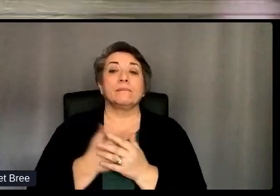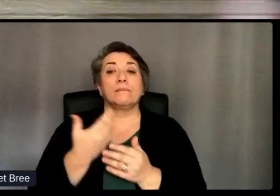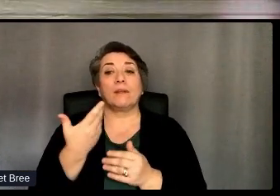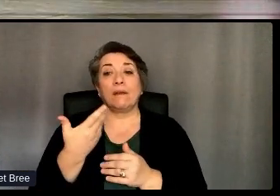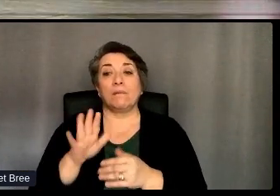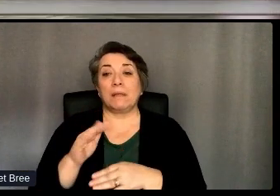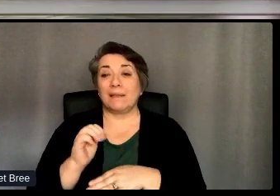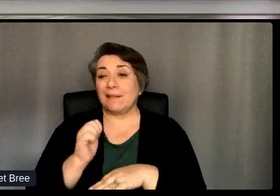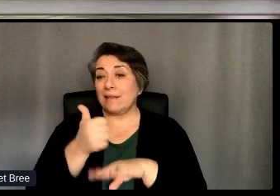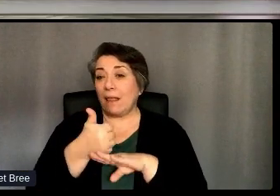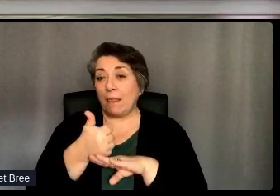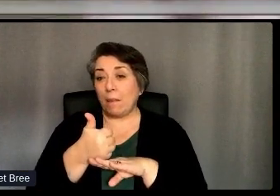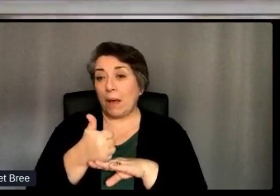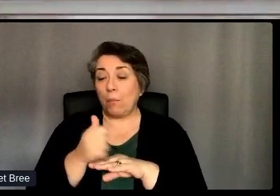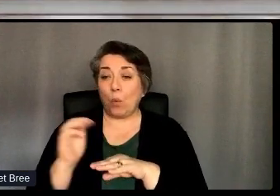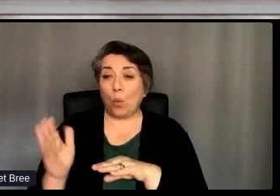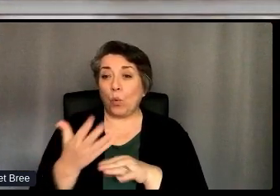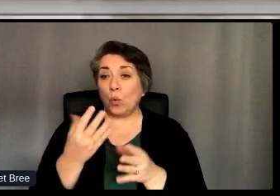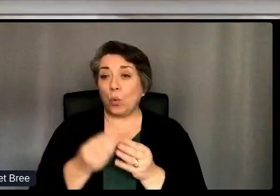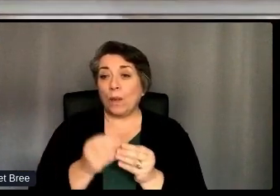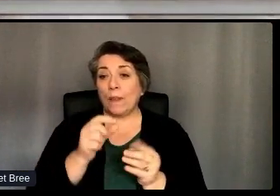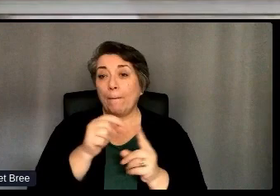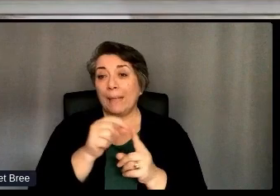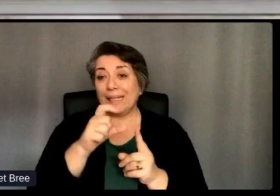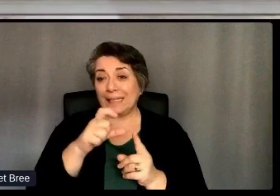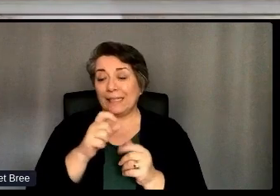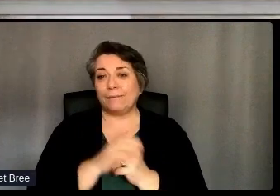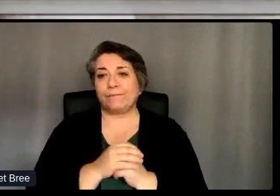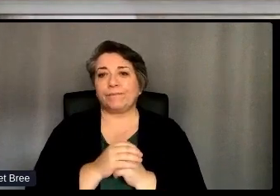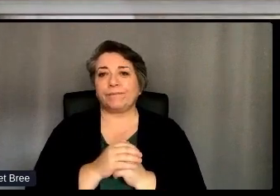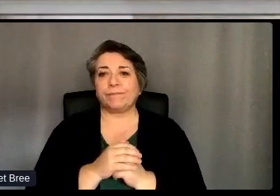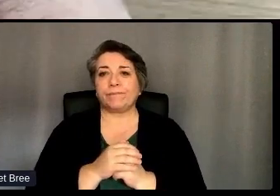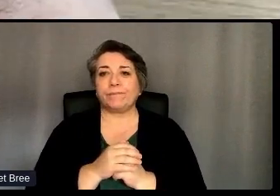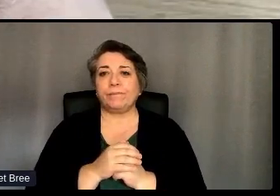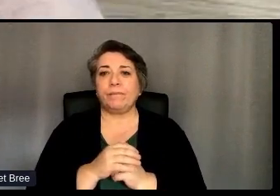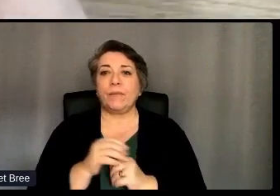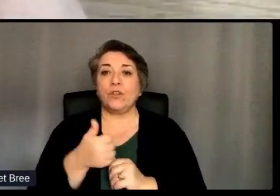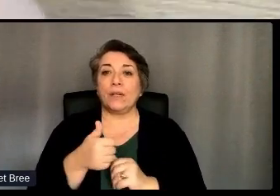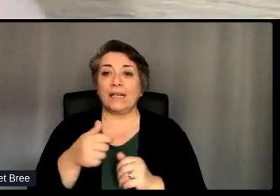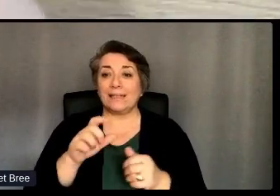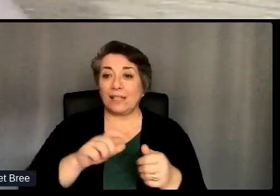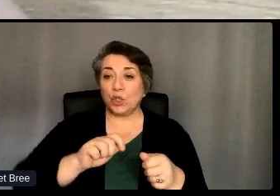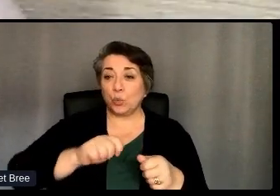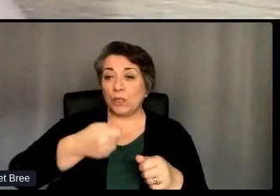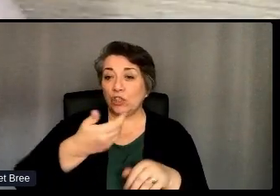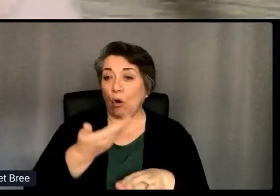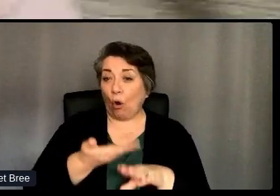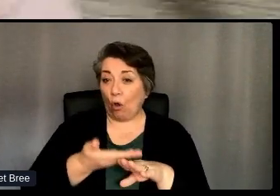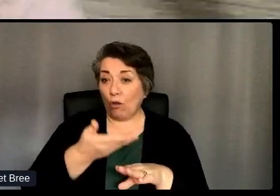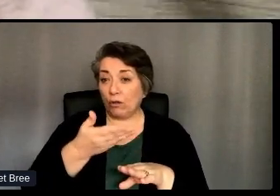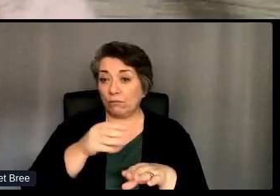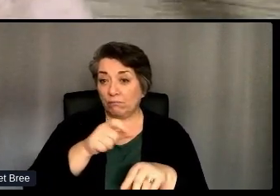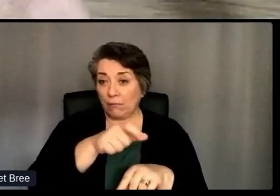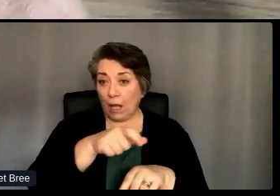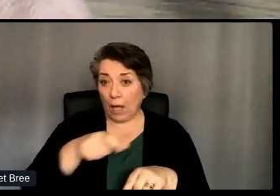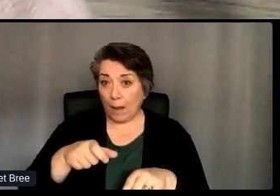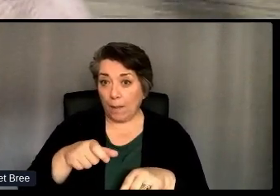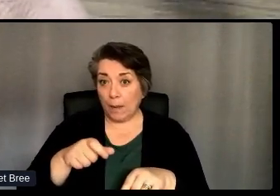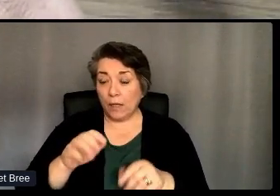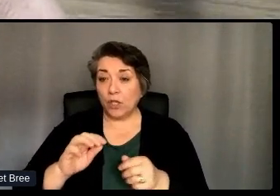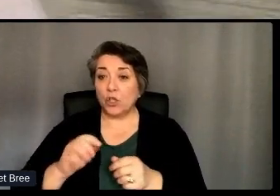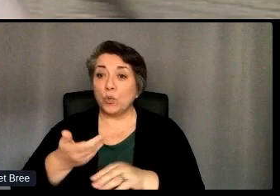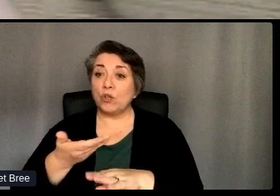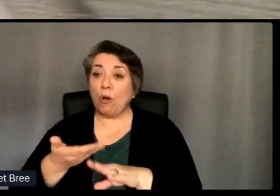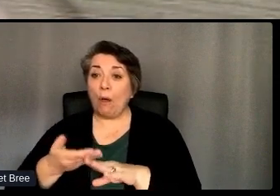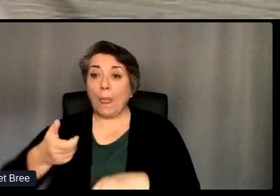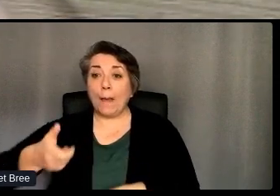my PC. So next, I basically switch on the hub. I switch on the button.